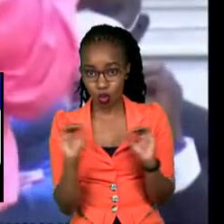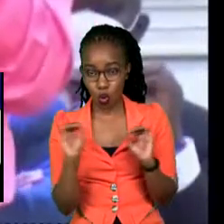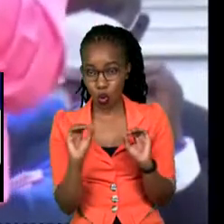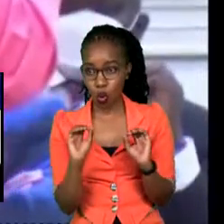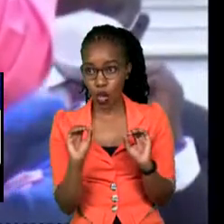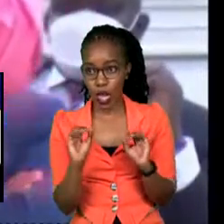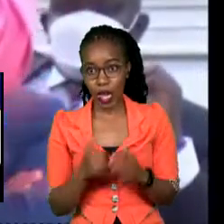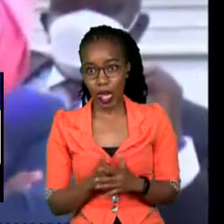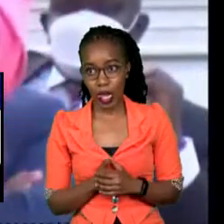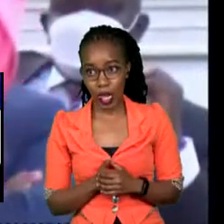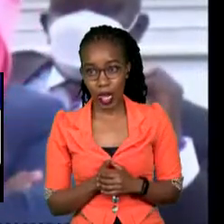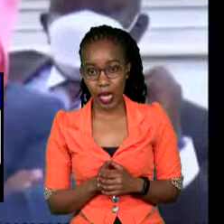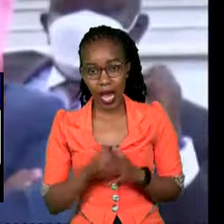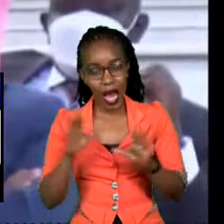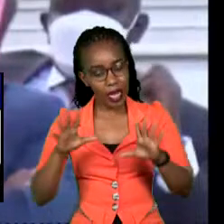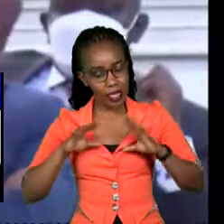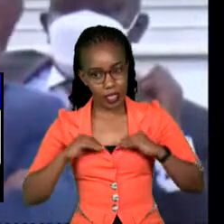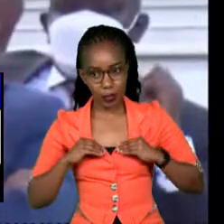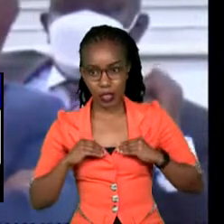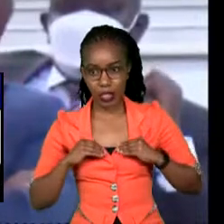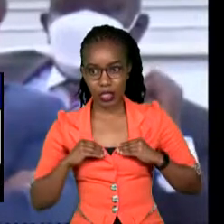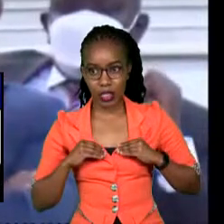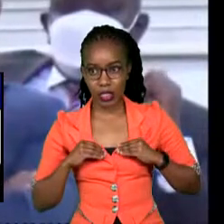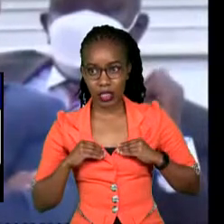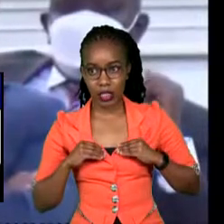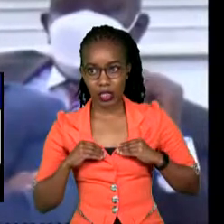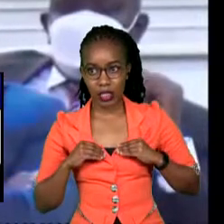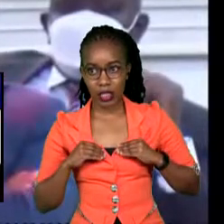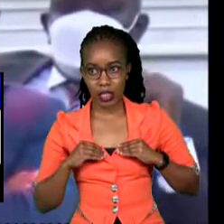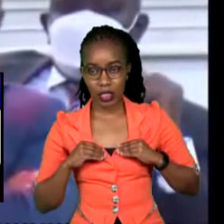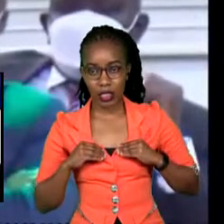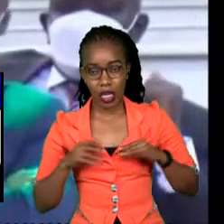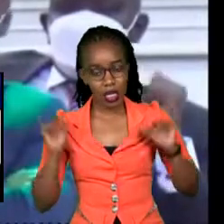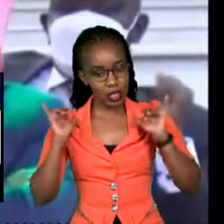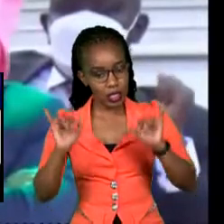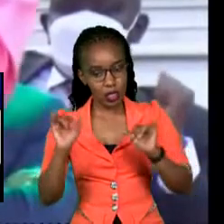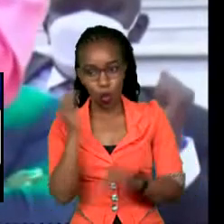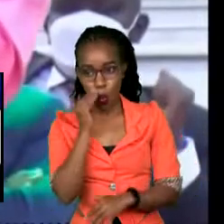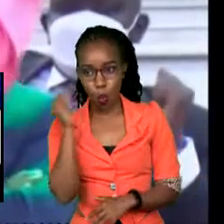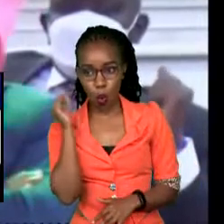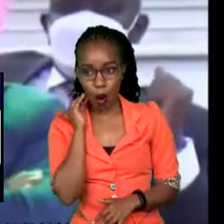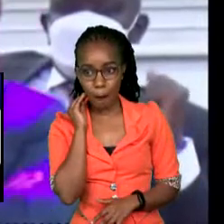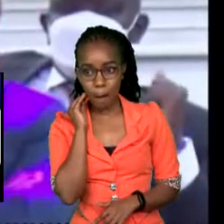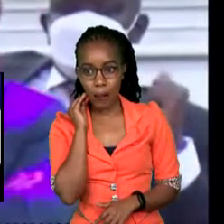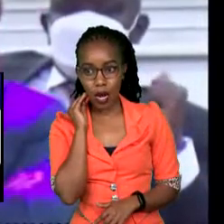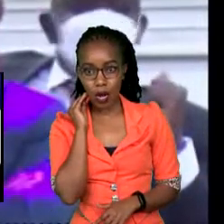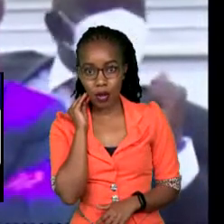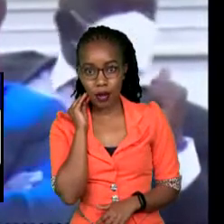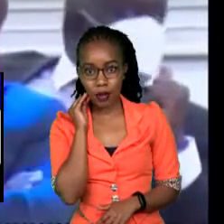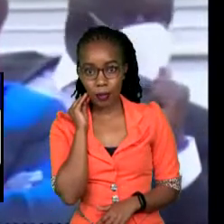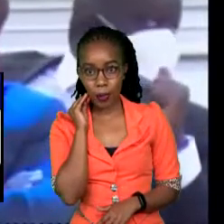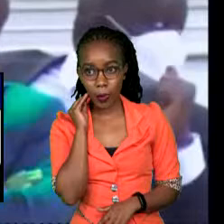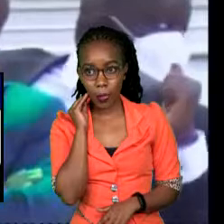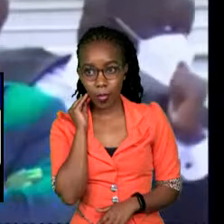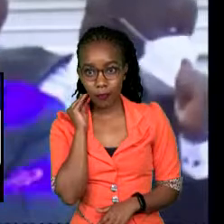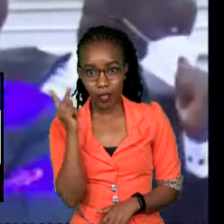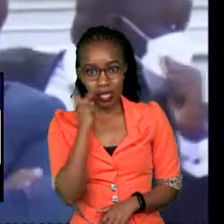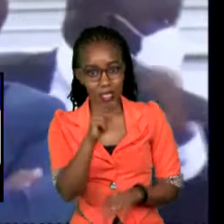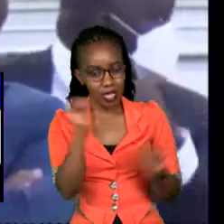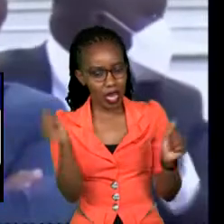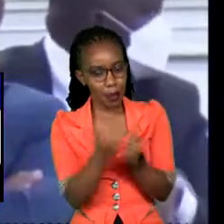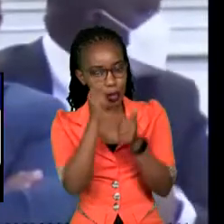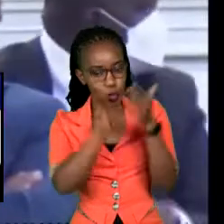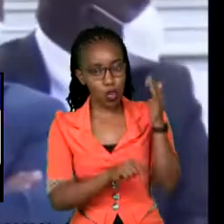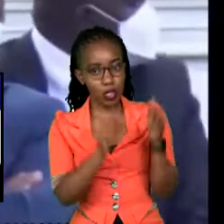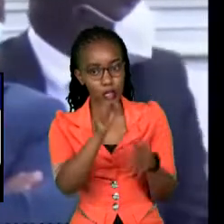stadium, tukubali kwa unyenyekevu. Tukae nyumbani, tuangalie vile kunaendelea kwa